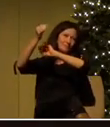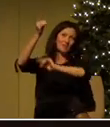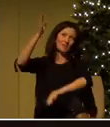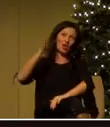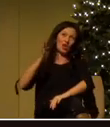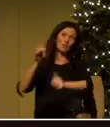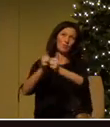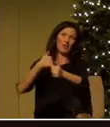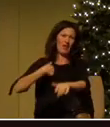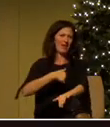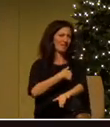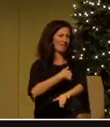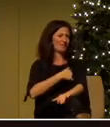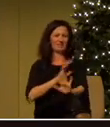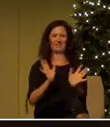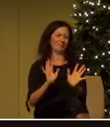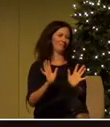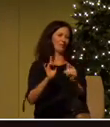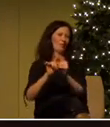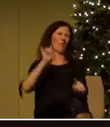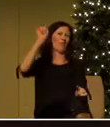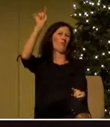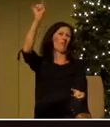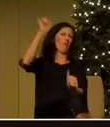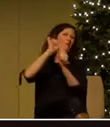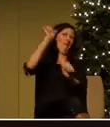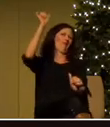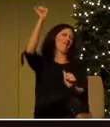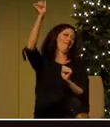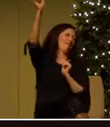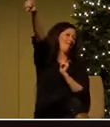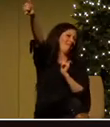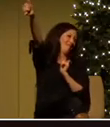God with us? No, he's on the other side. He's away.